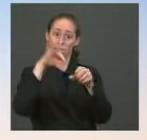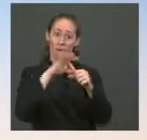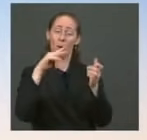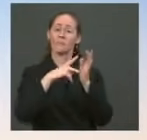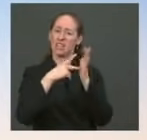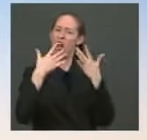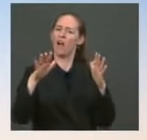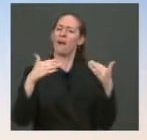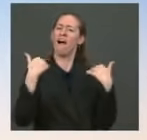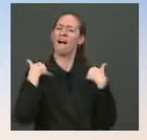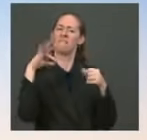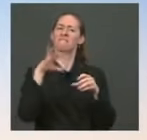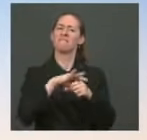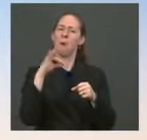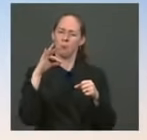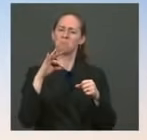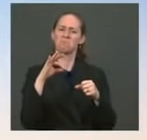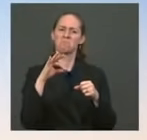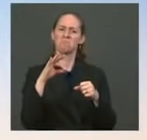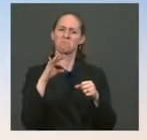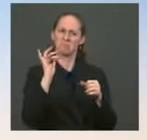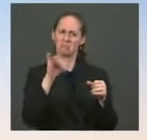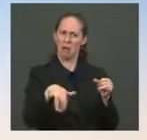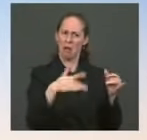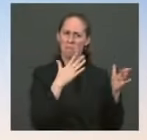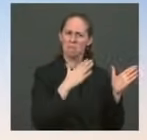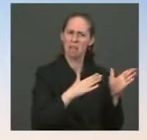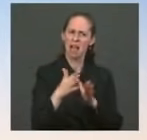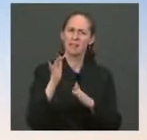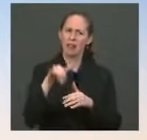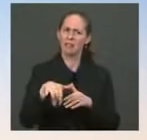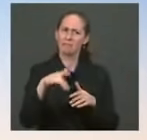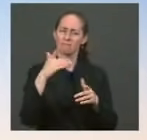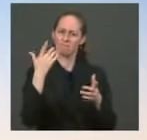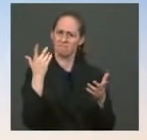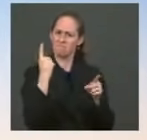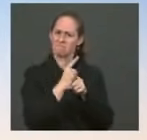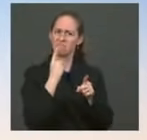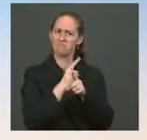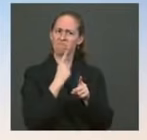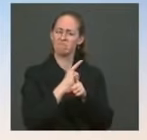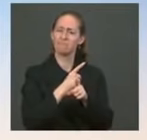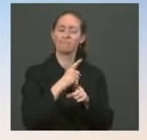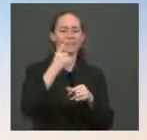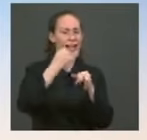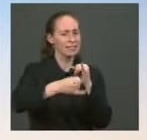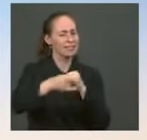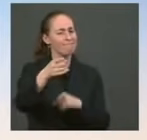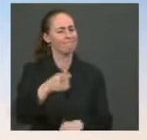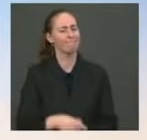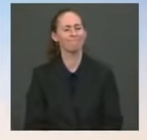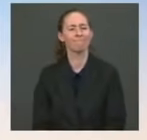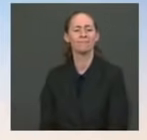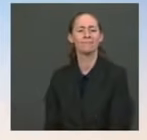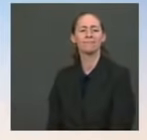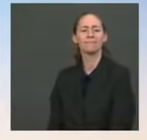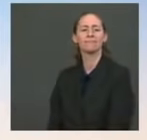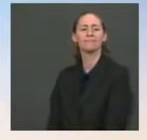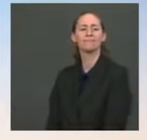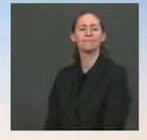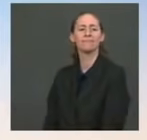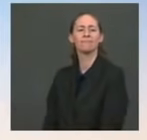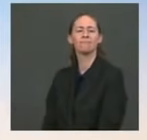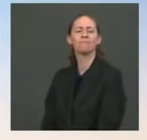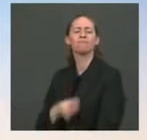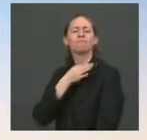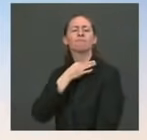don't think that's a point we're planning for at this point in time. All right. Oh, Rachel, last one. Just one quick question on the January 6th Select Committee in